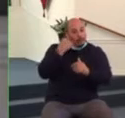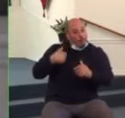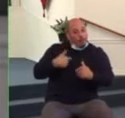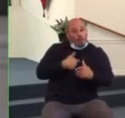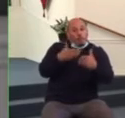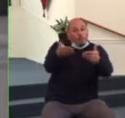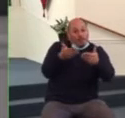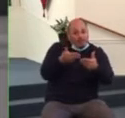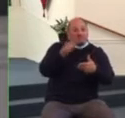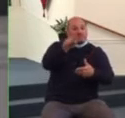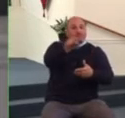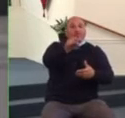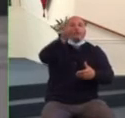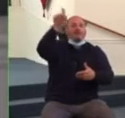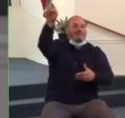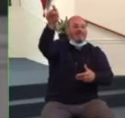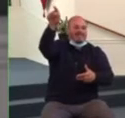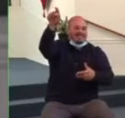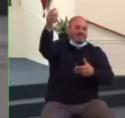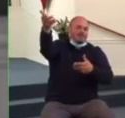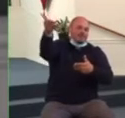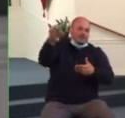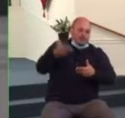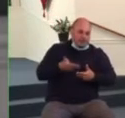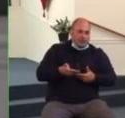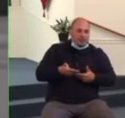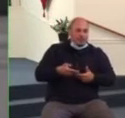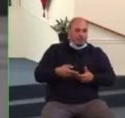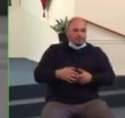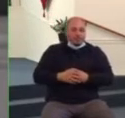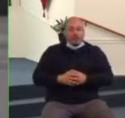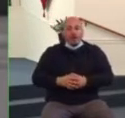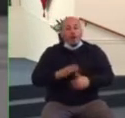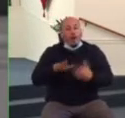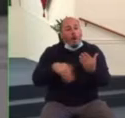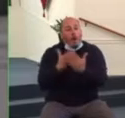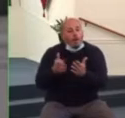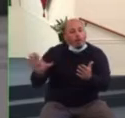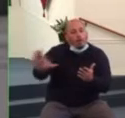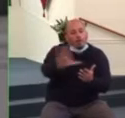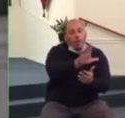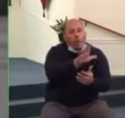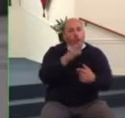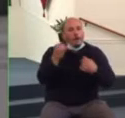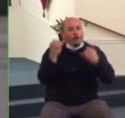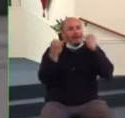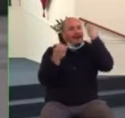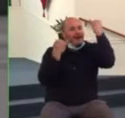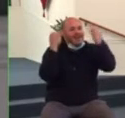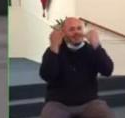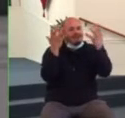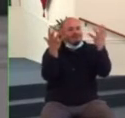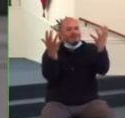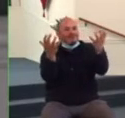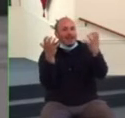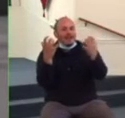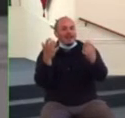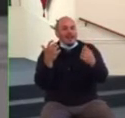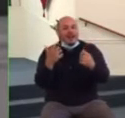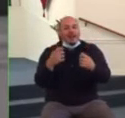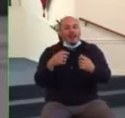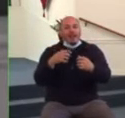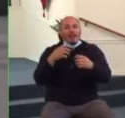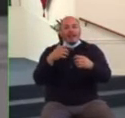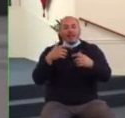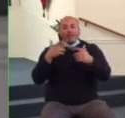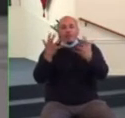greatness, and you welcome someone who is small or weak or powerless, someone who's not going